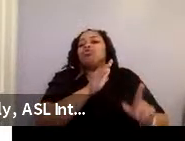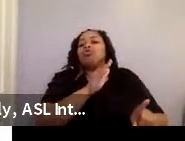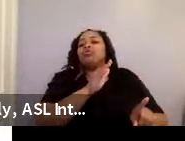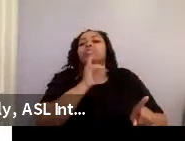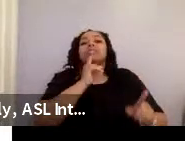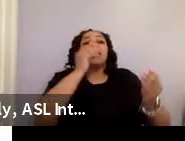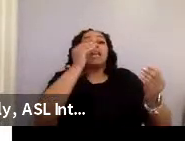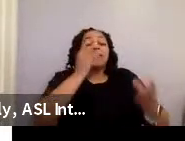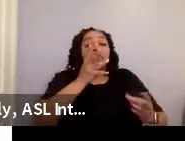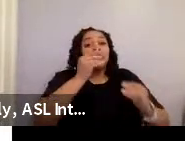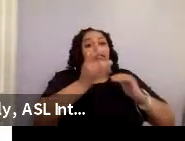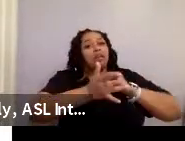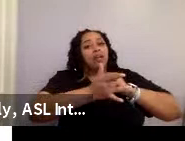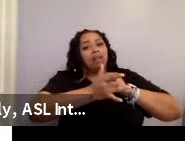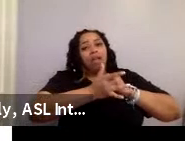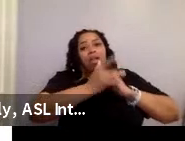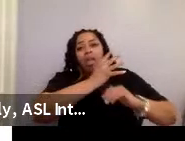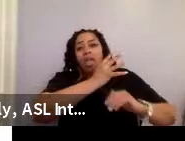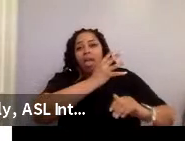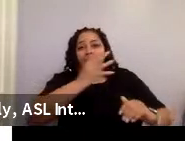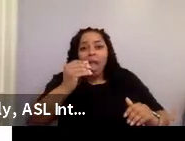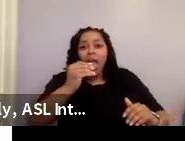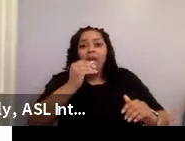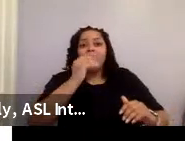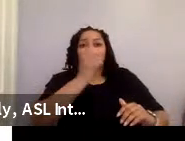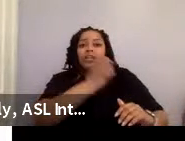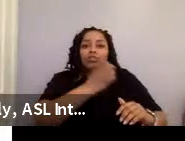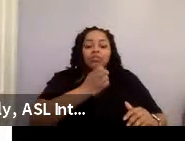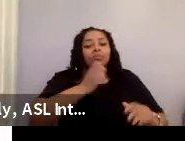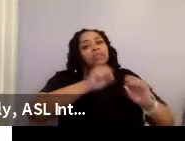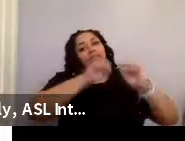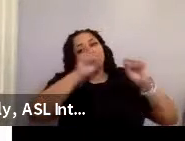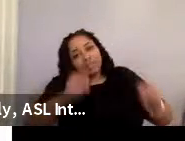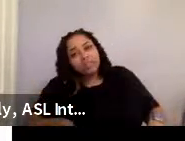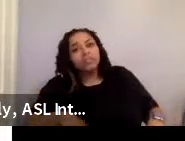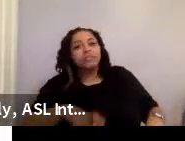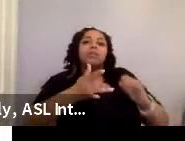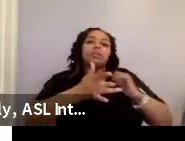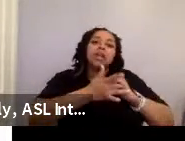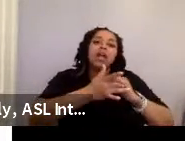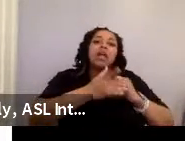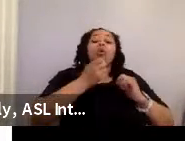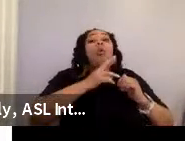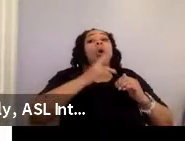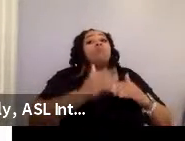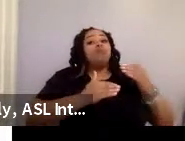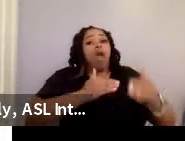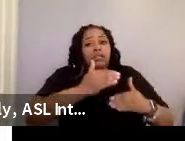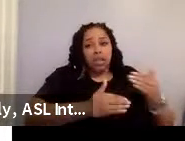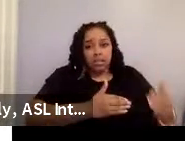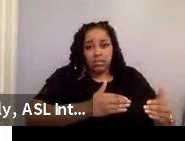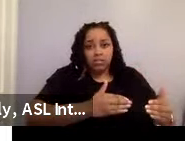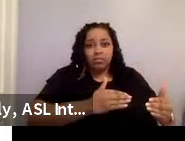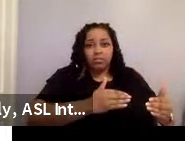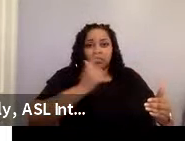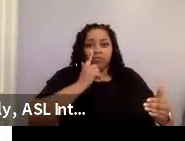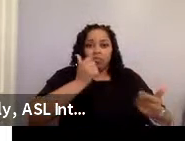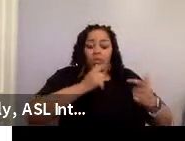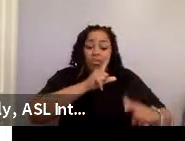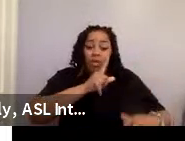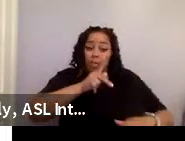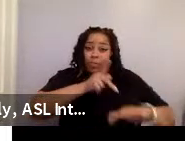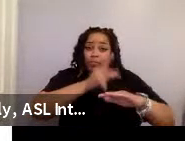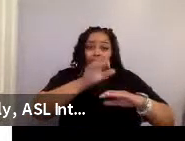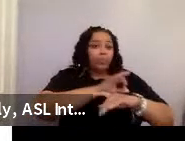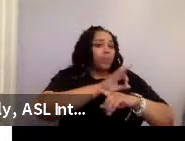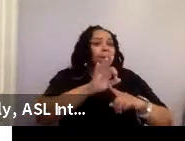information technology and other equipment, systems, technologies, or processes for which the principal